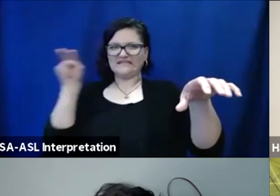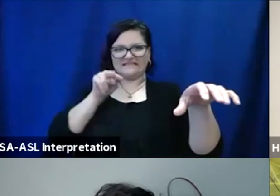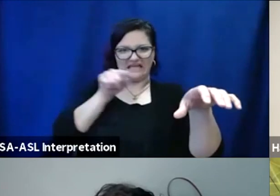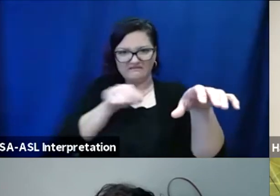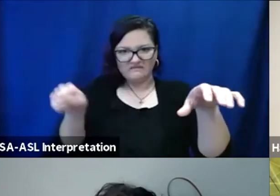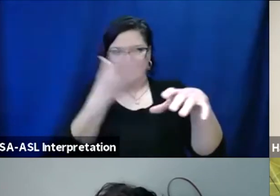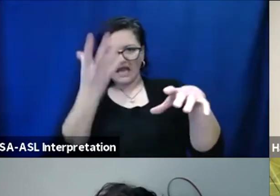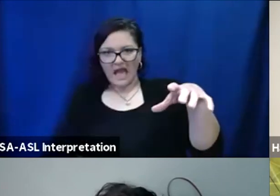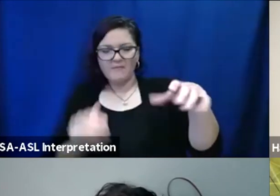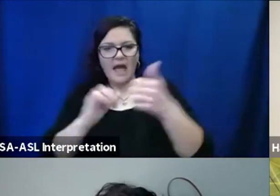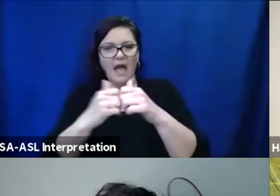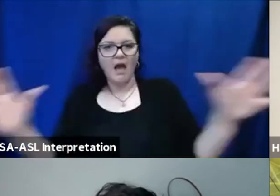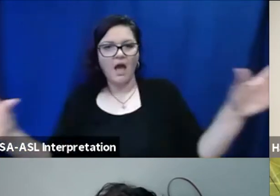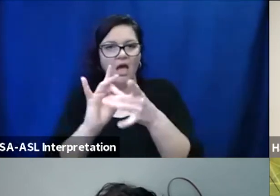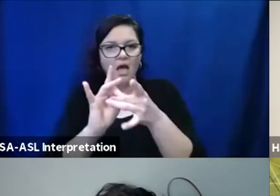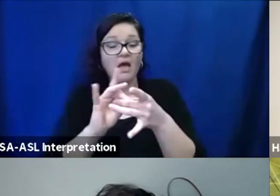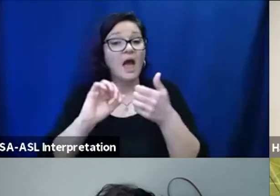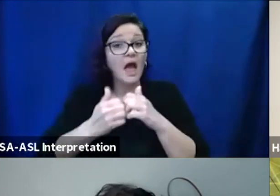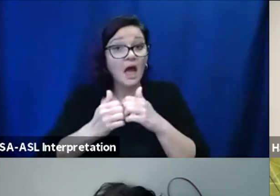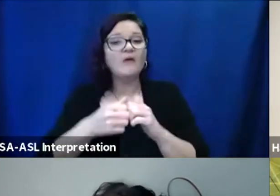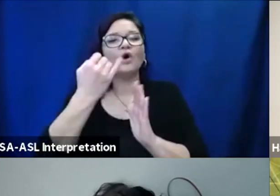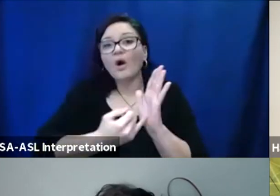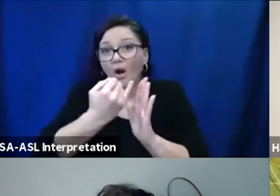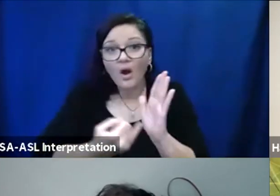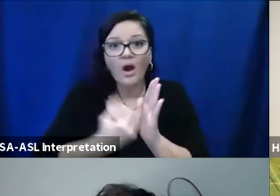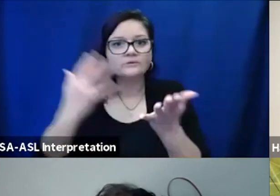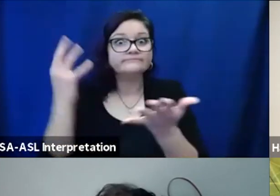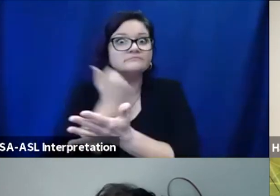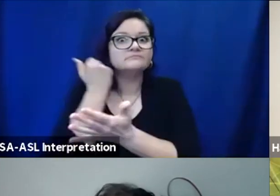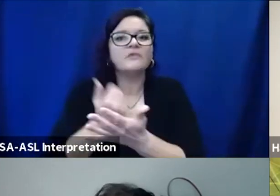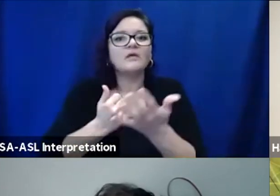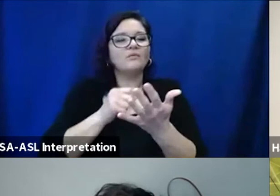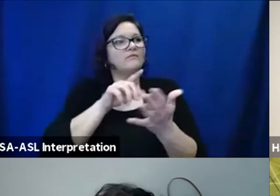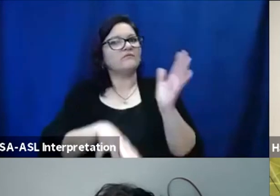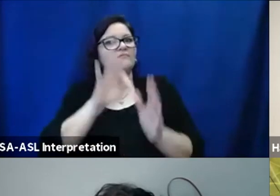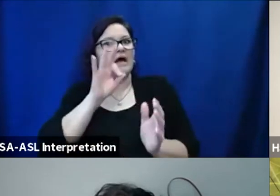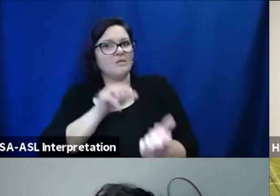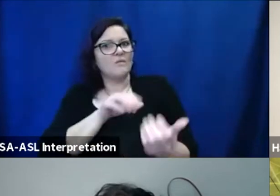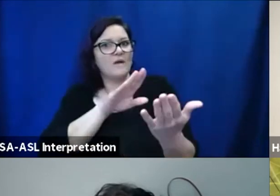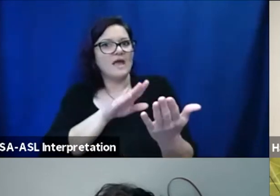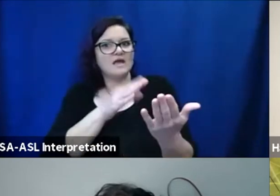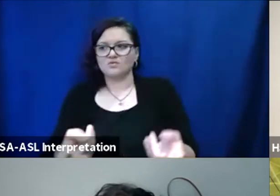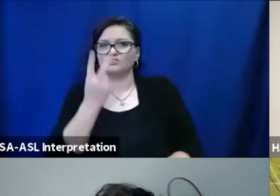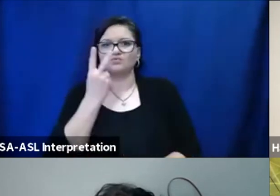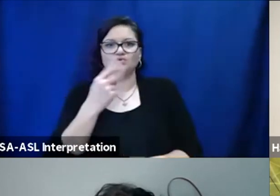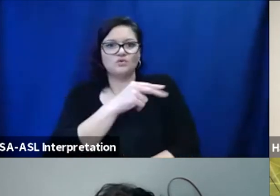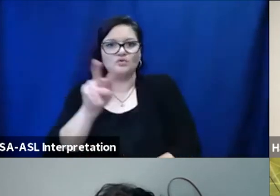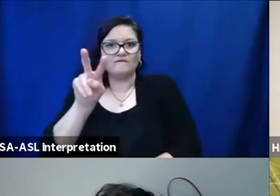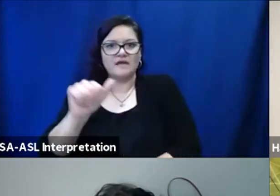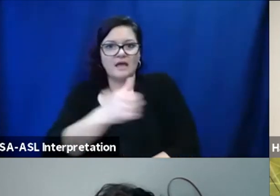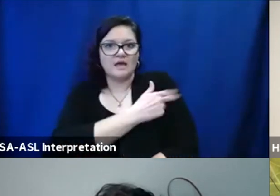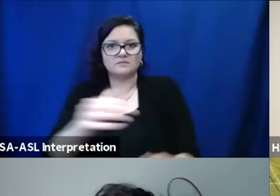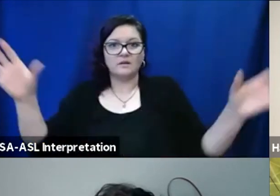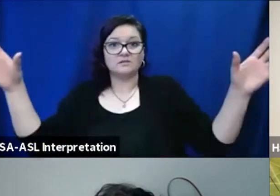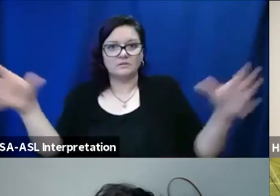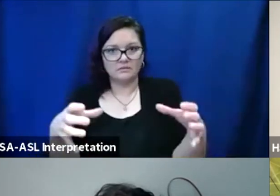really, through the utilization of art, find a way to bring those 2 VA hospitals together, and of course the